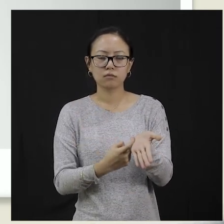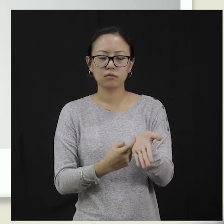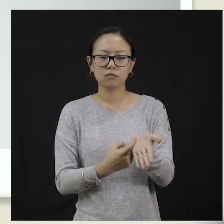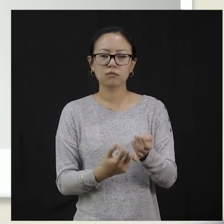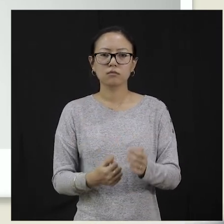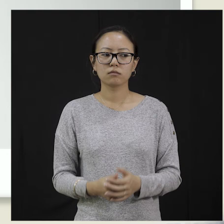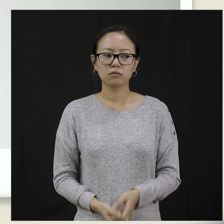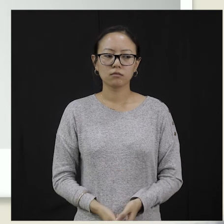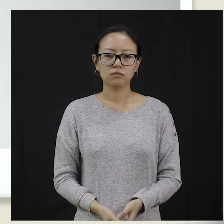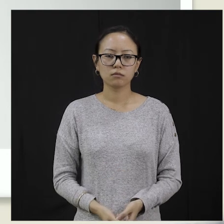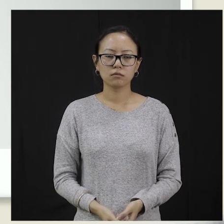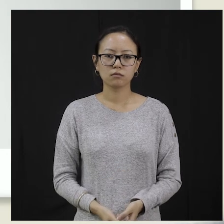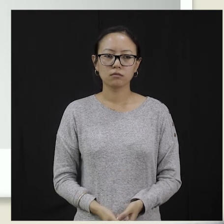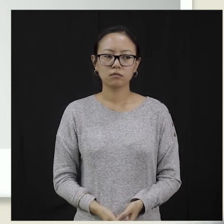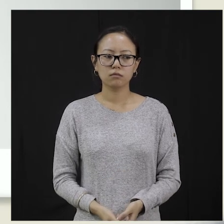U-N-D-E-R, under.